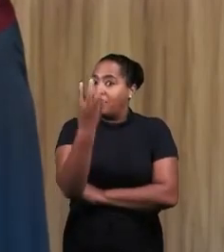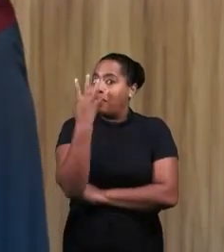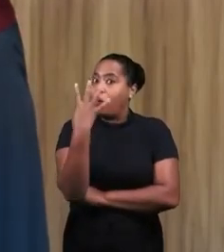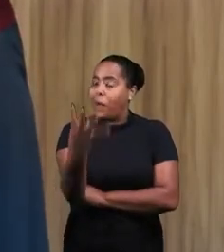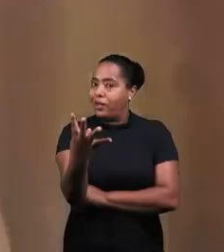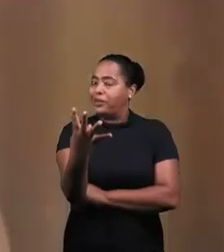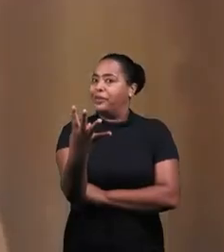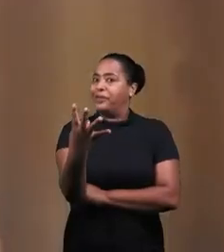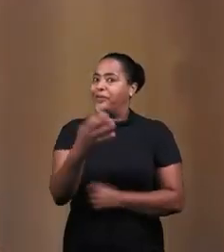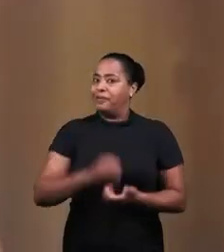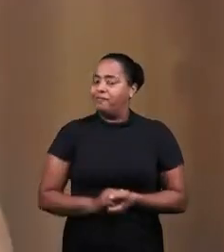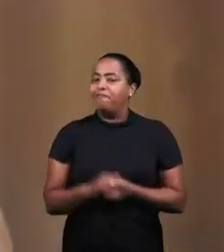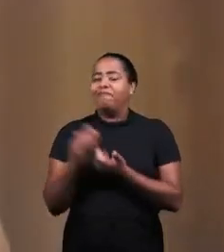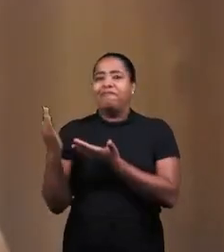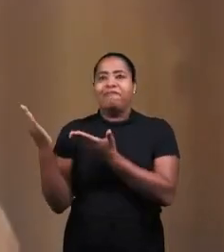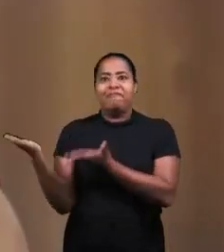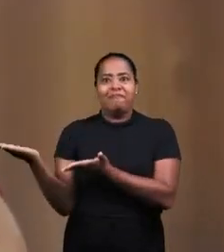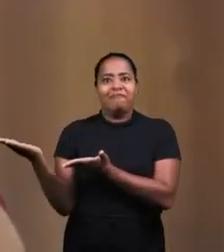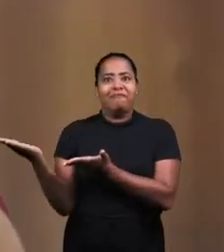1, 2, 3, 4.